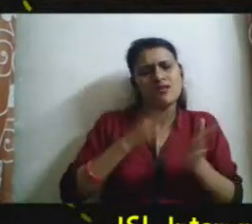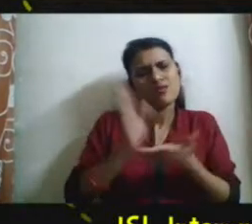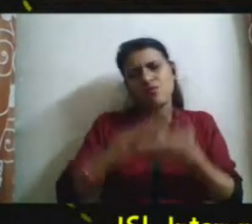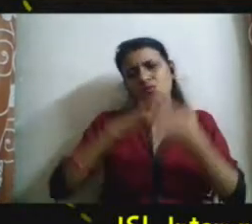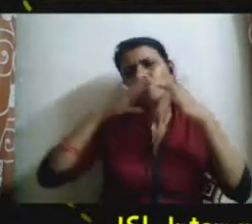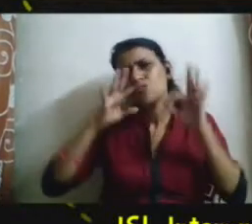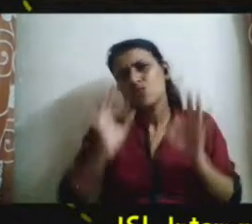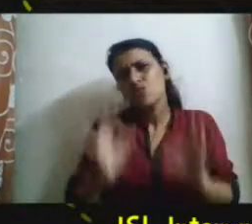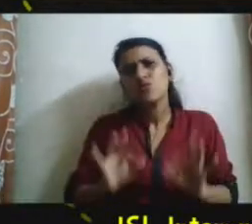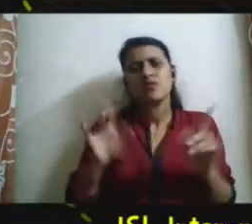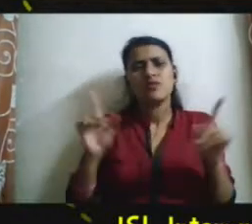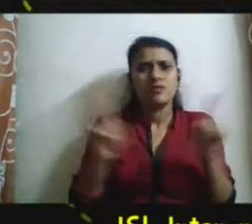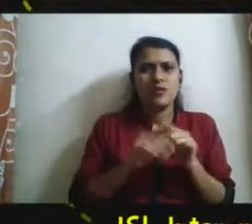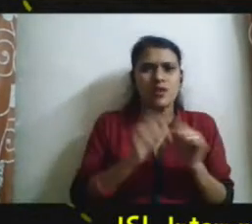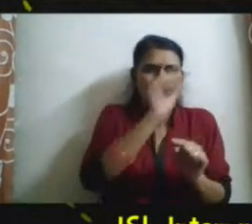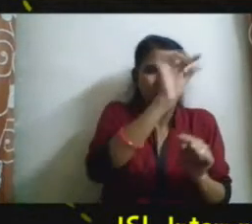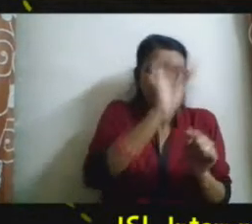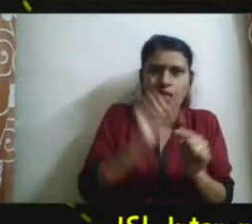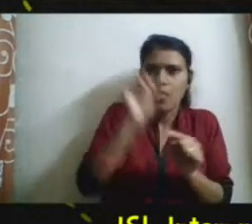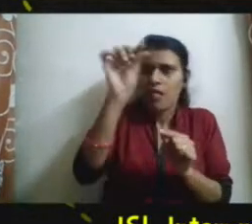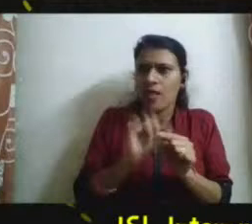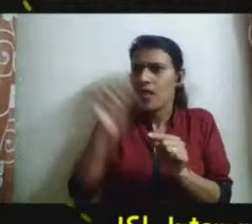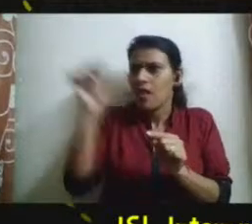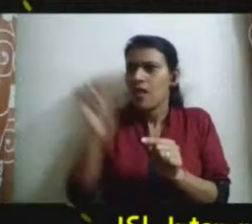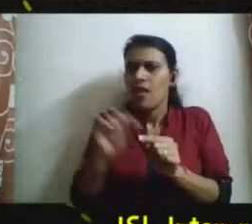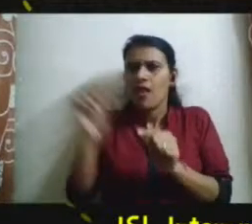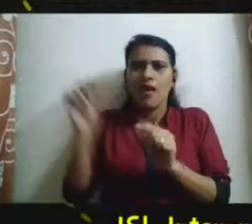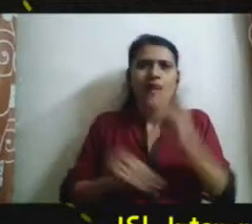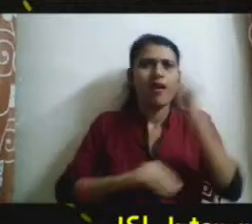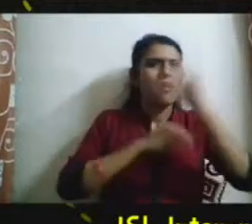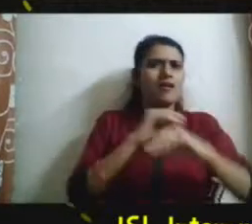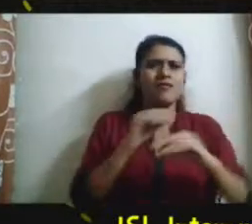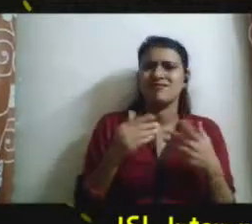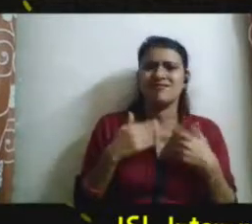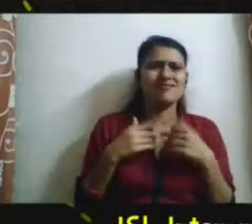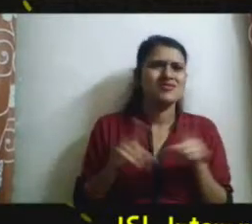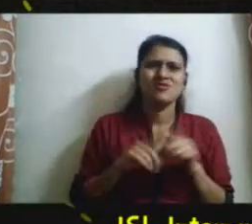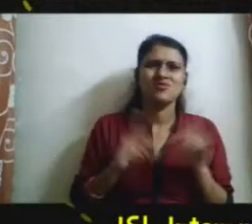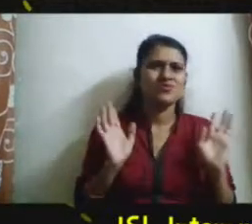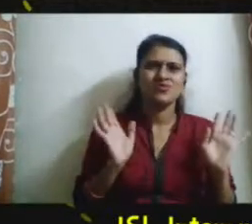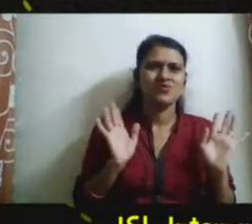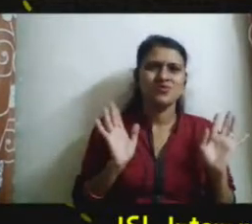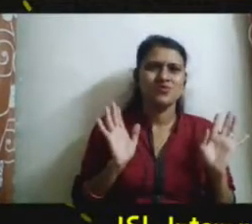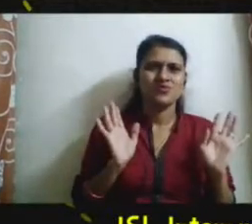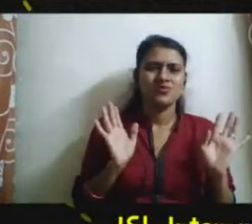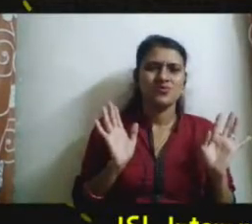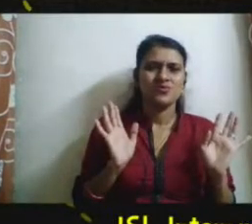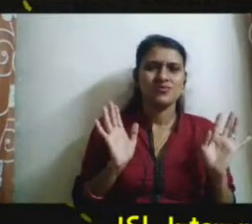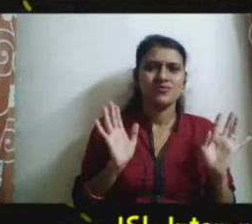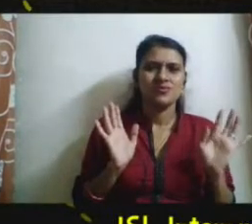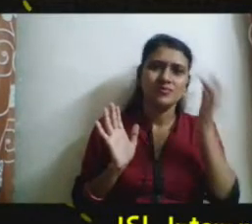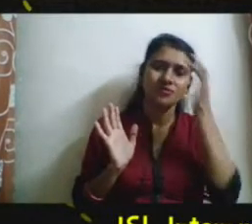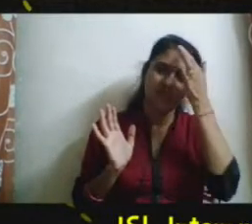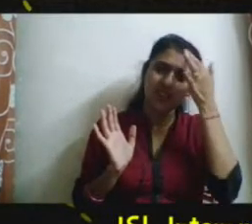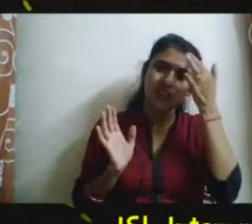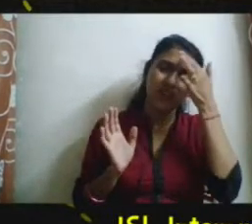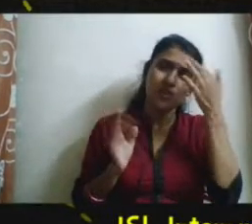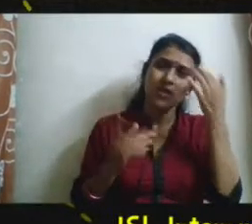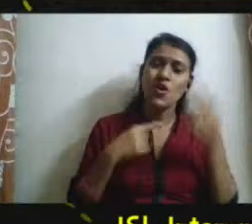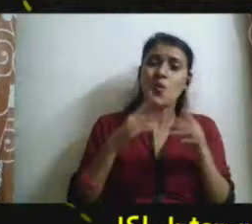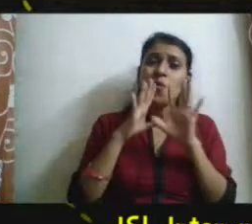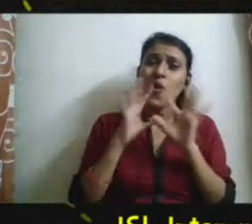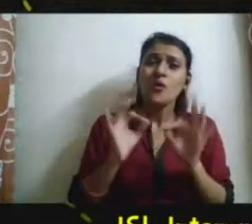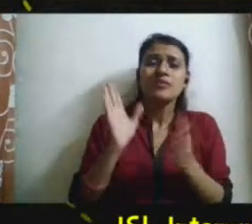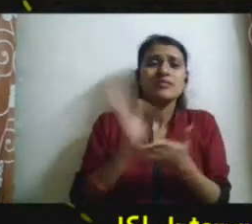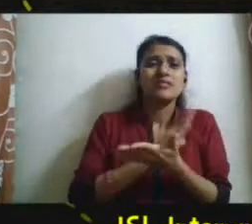one little bit of Sikho na Naino ki bhasha when I'm singing Khamaj. I do not try and do that,